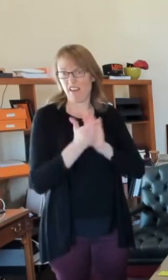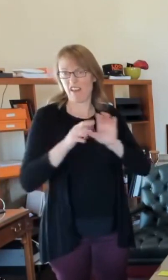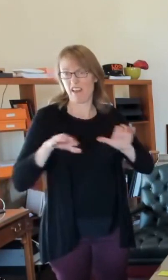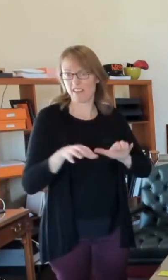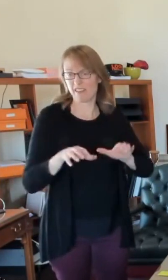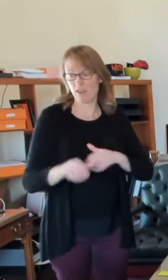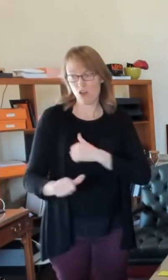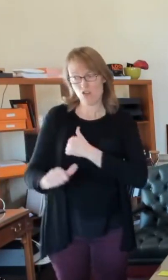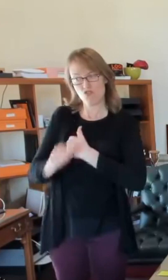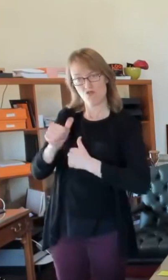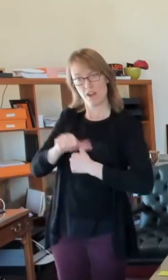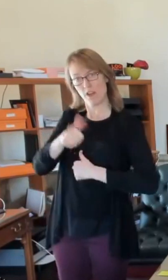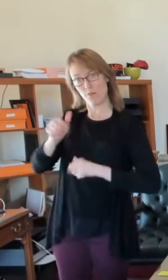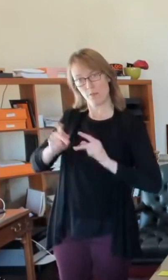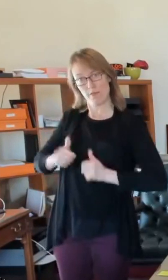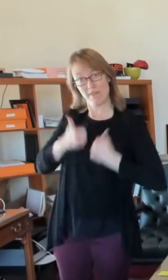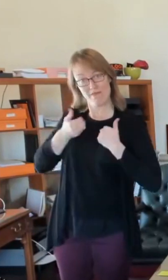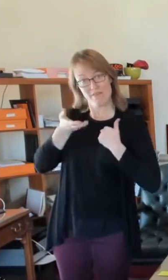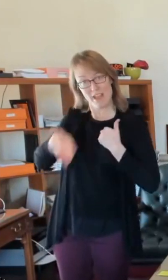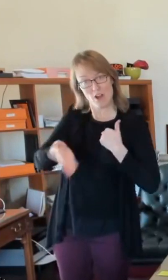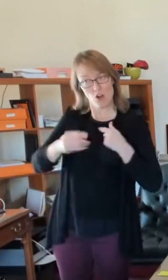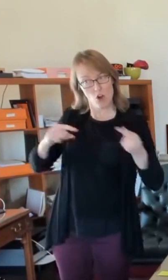residents, damaging the property,